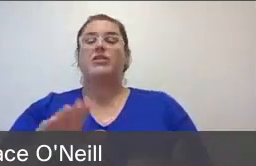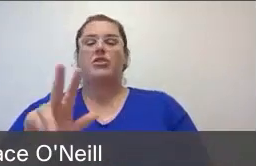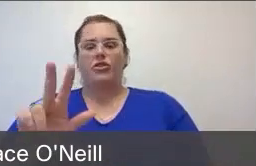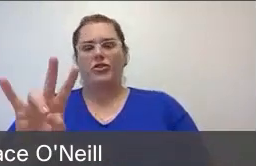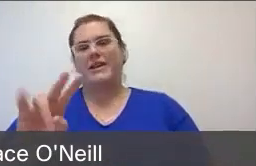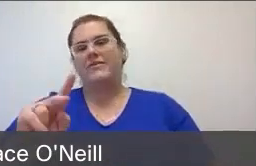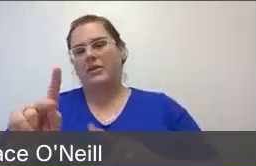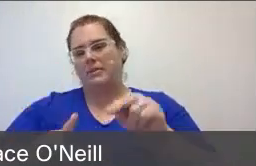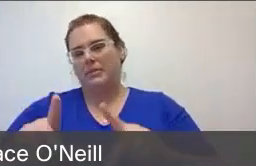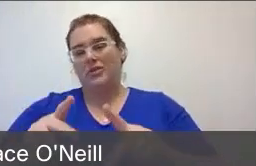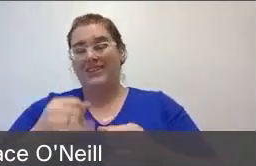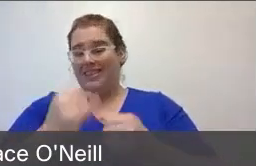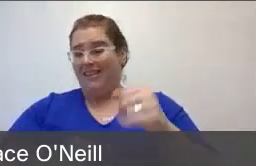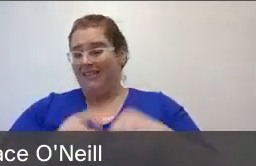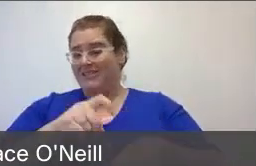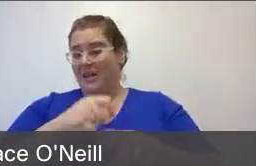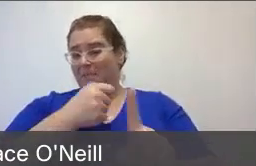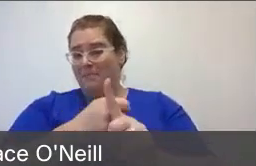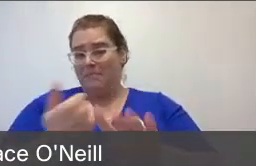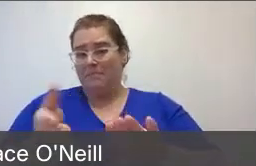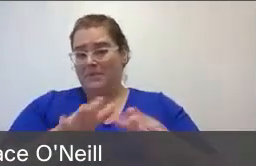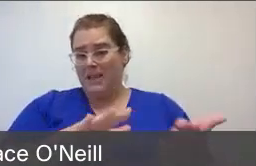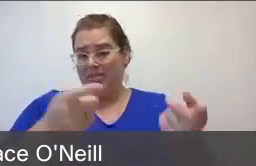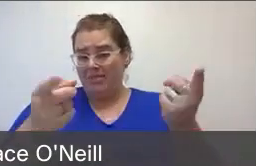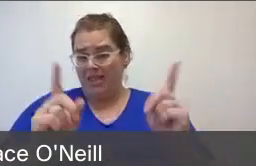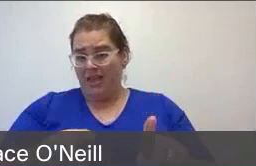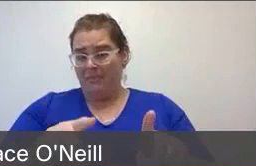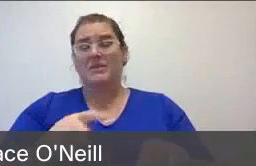COVID death was in March of 2021.